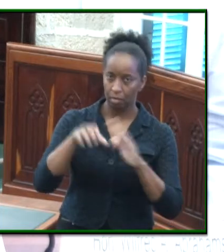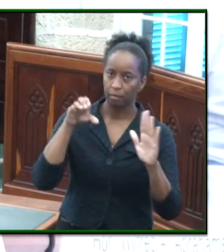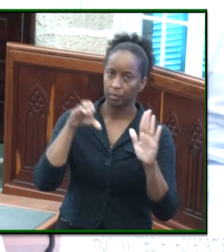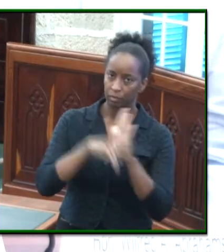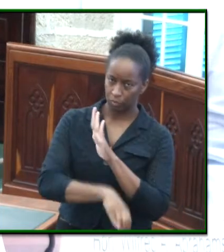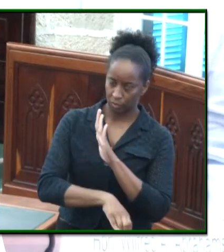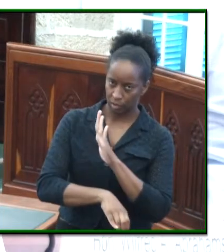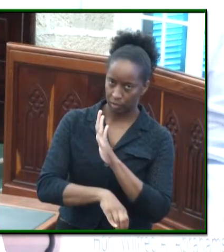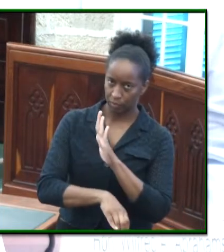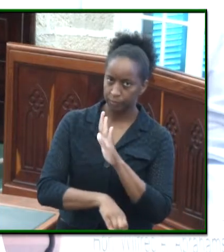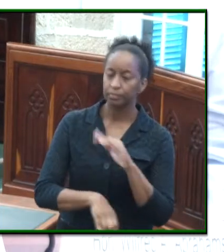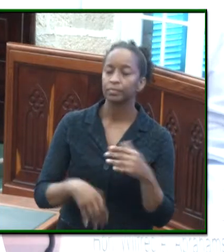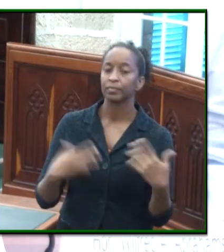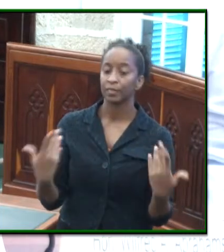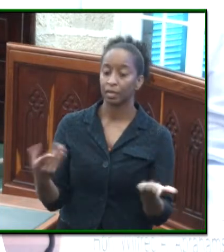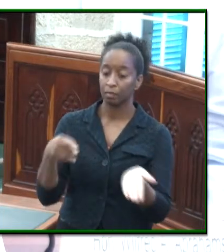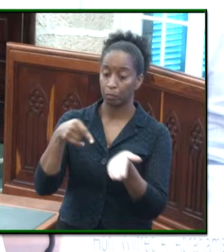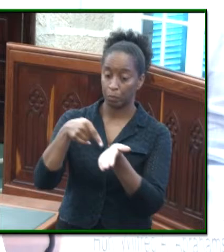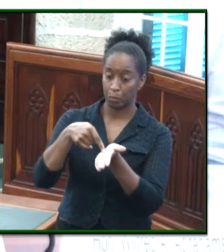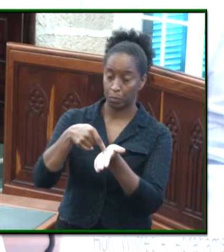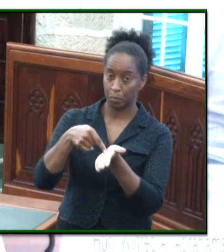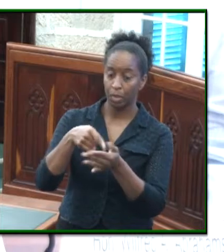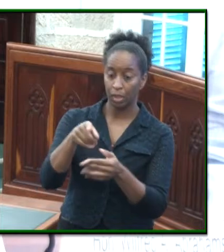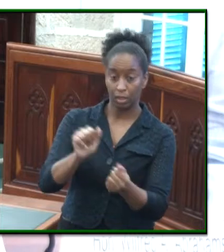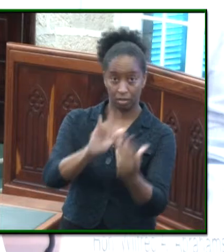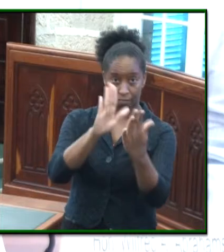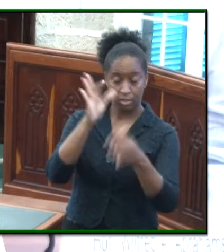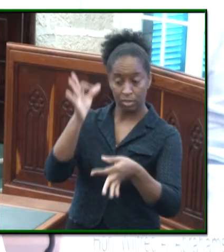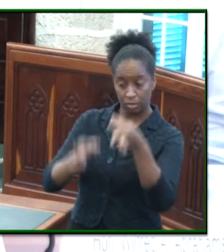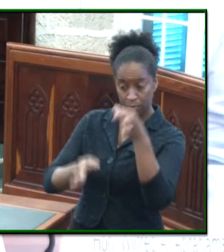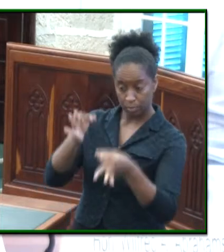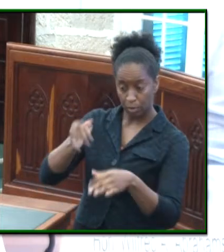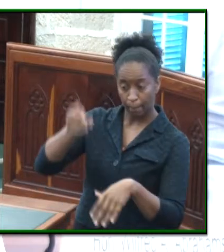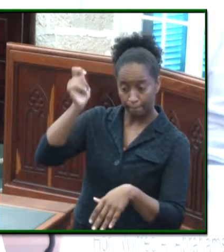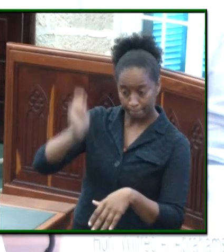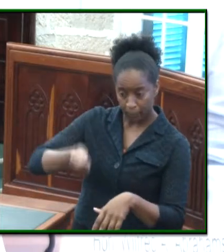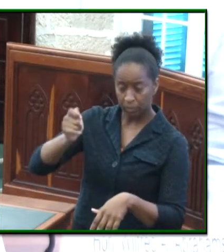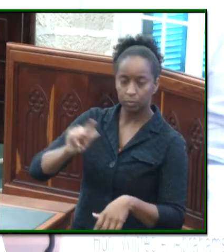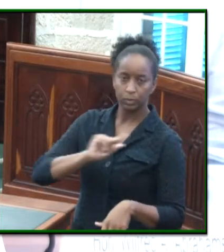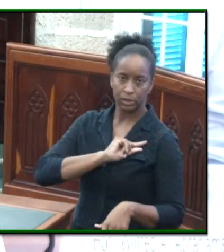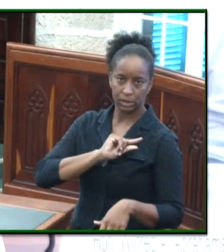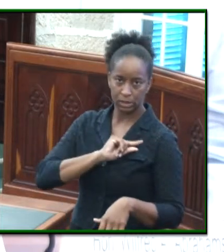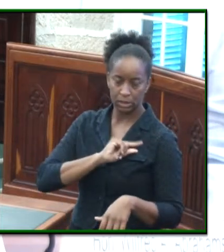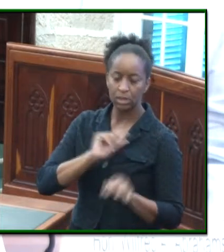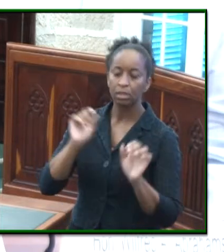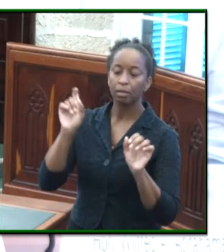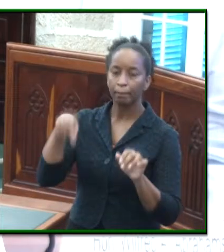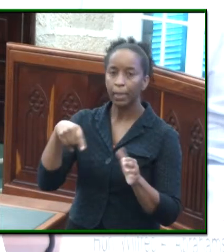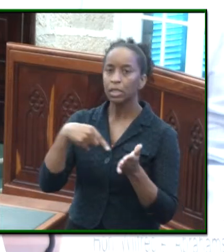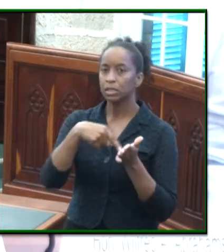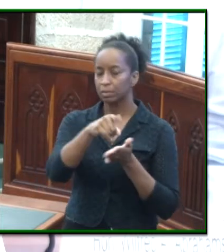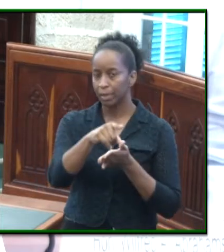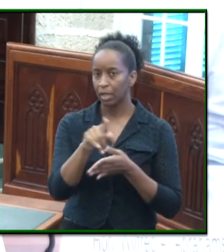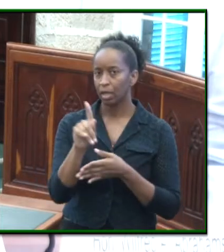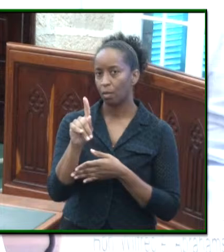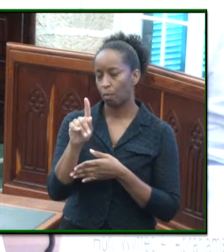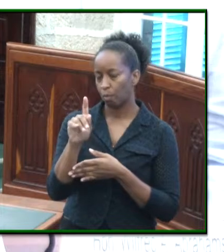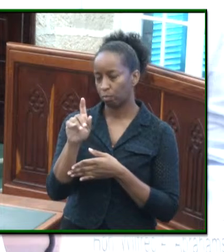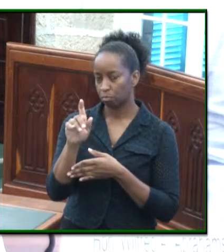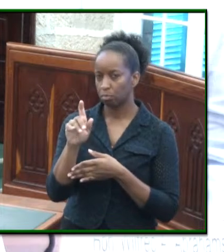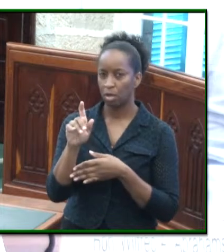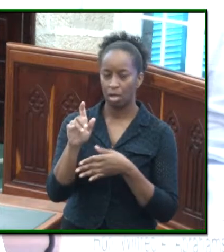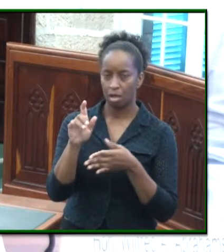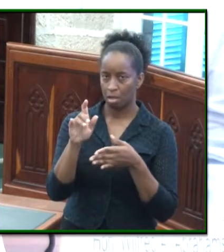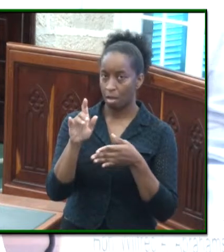for 5 years or both. This is legislation that we took a lot of time to work on, and with consultation